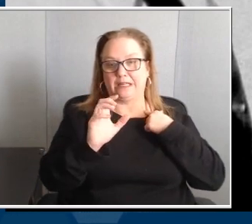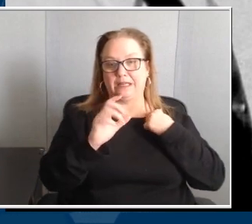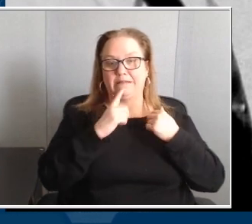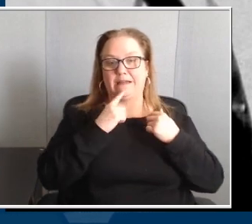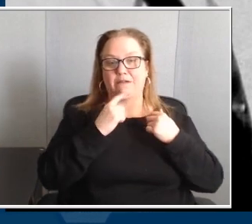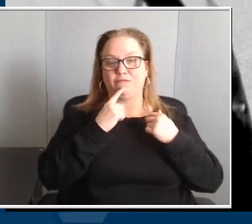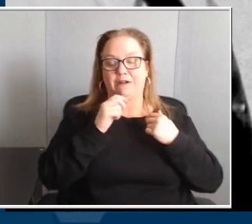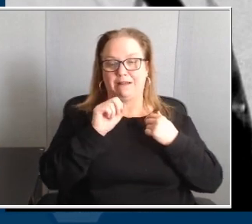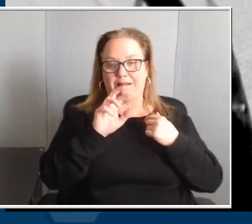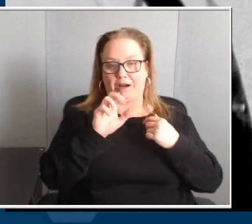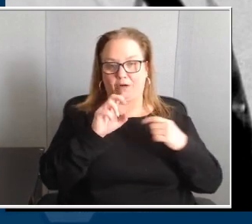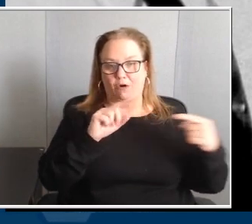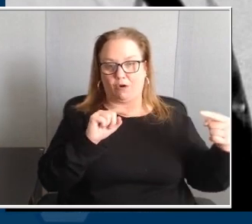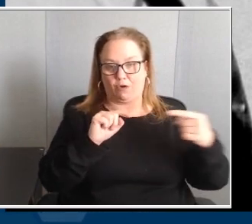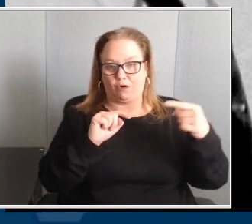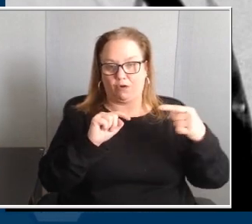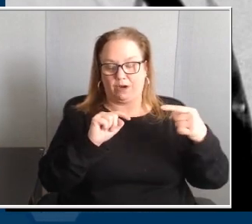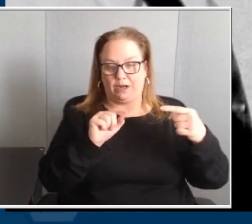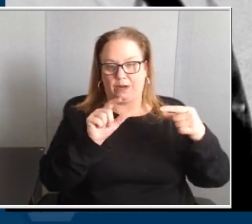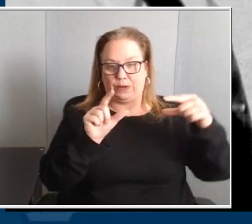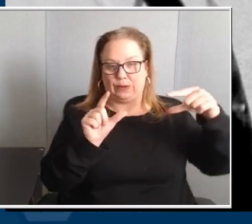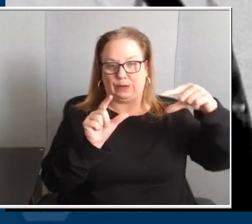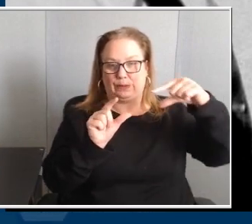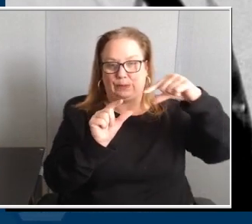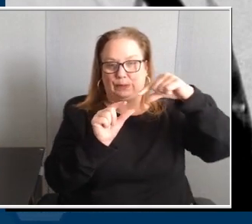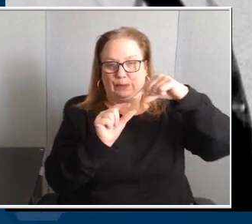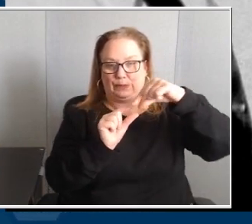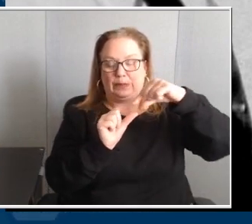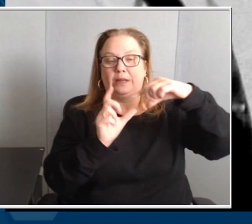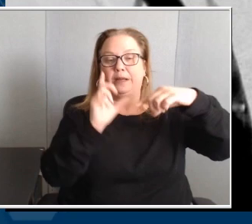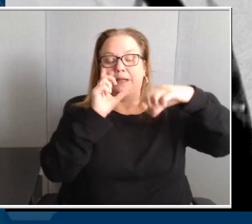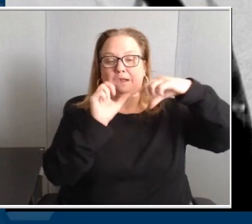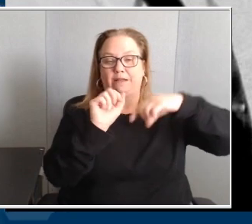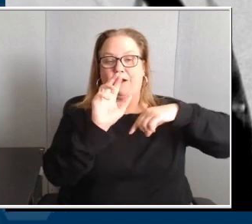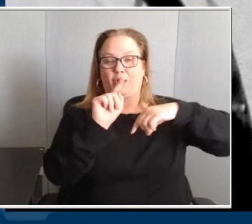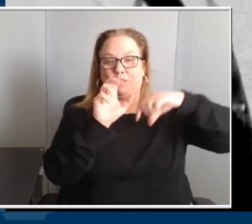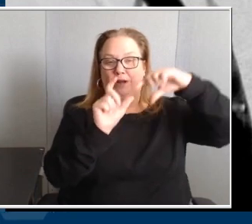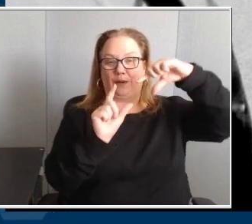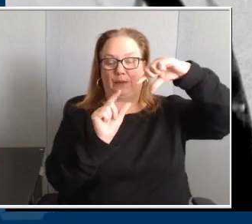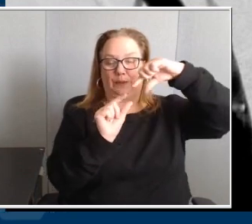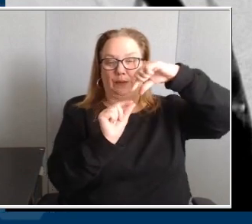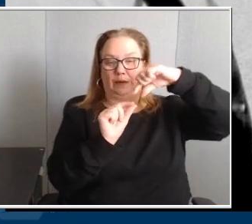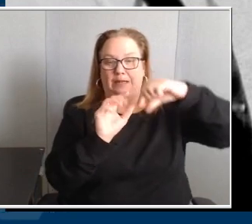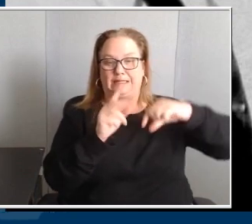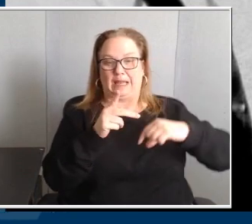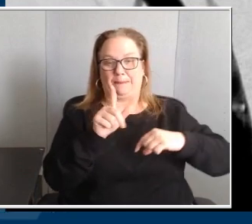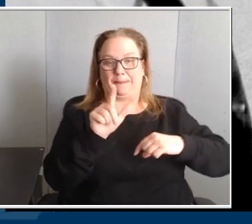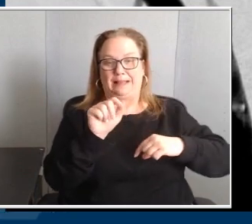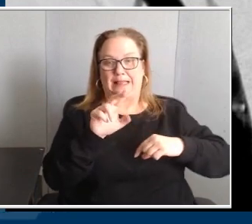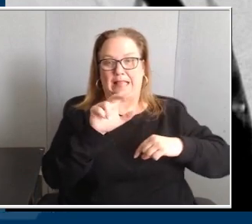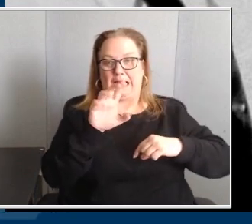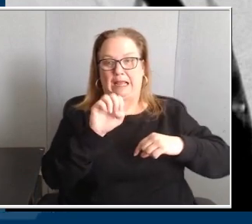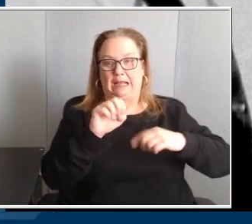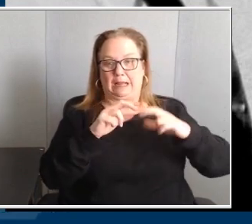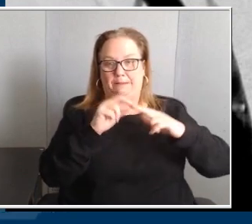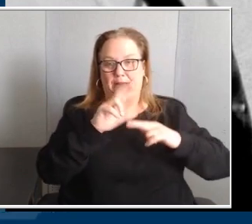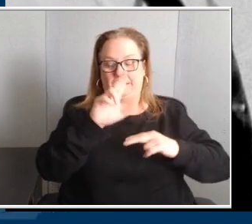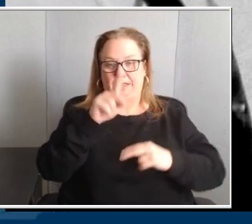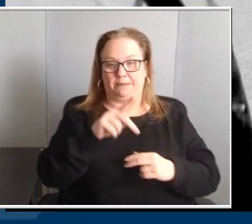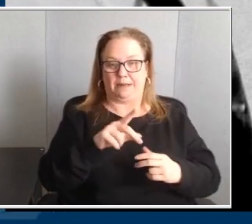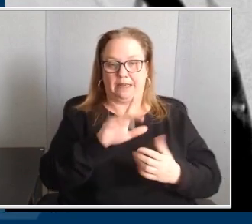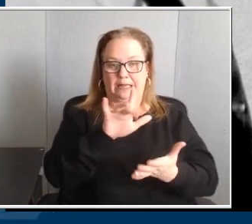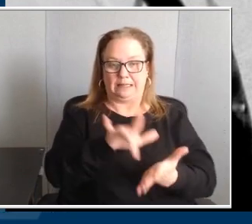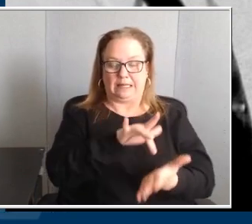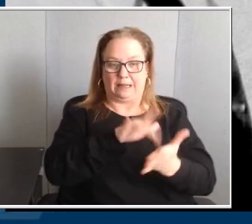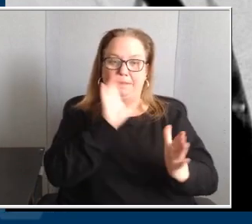is starting. The artery is severely narrowed because he had severe atherosclerotic plaque. So what I first had to do in that middle picture, you